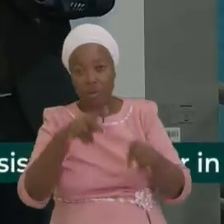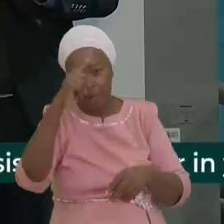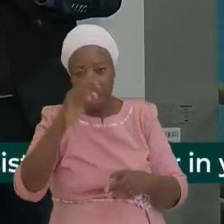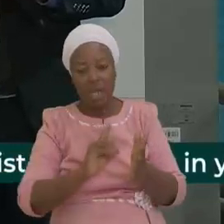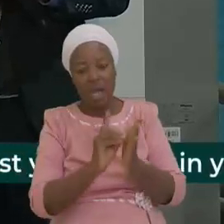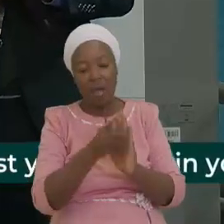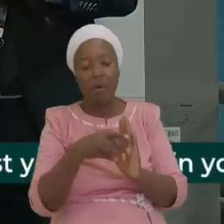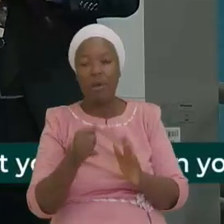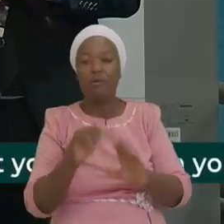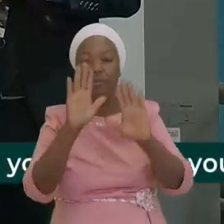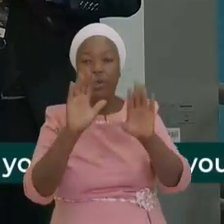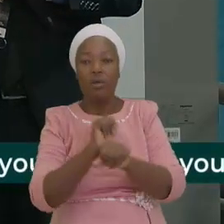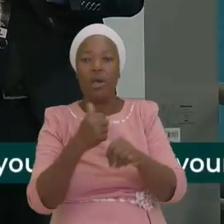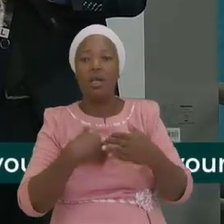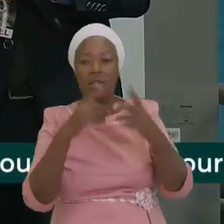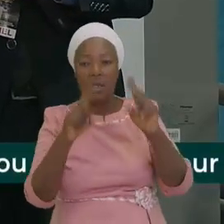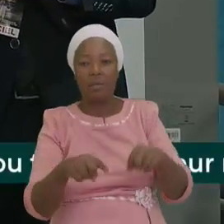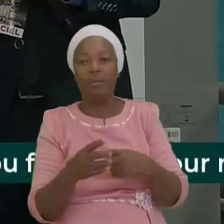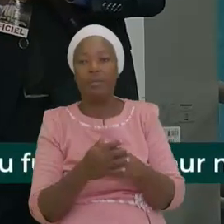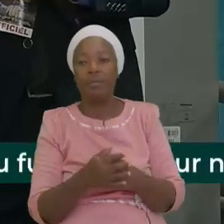has arrived.